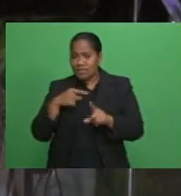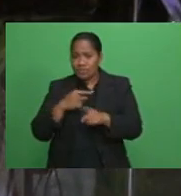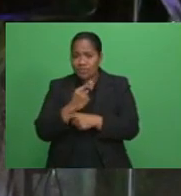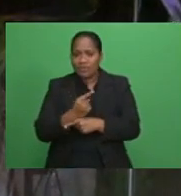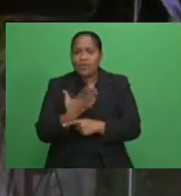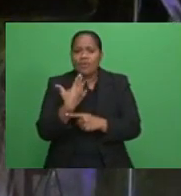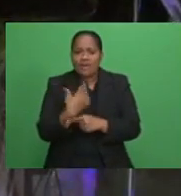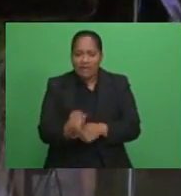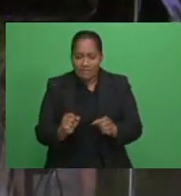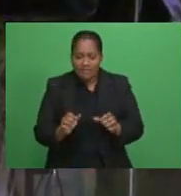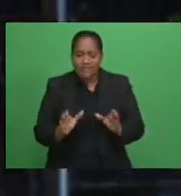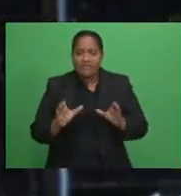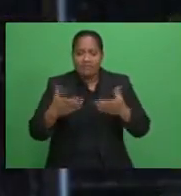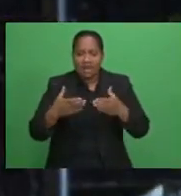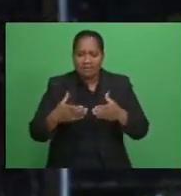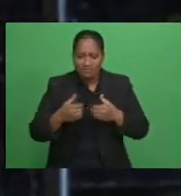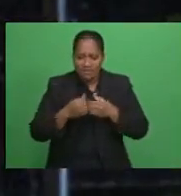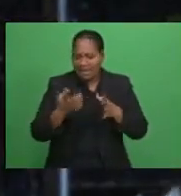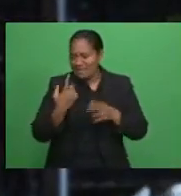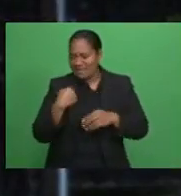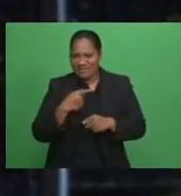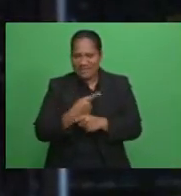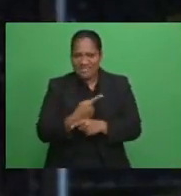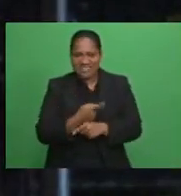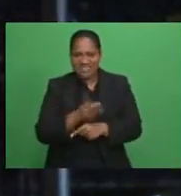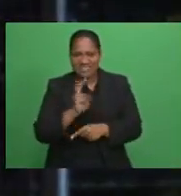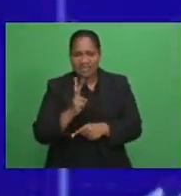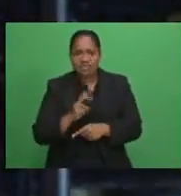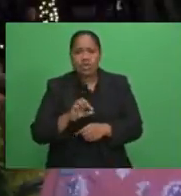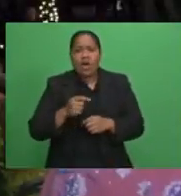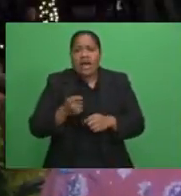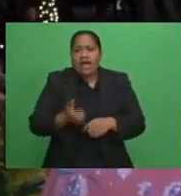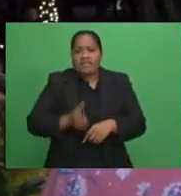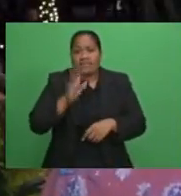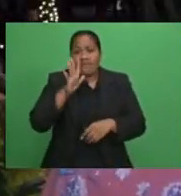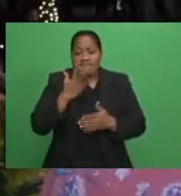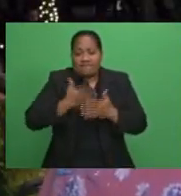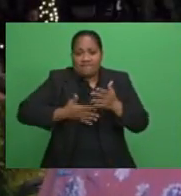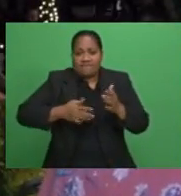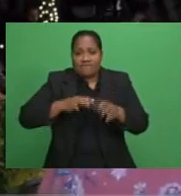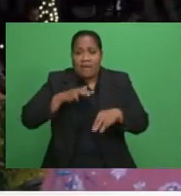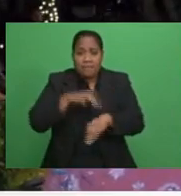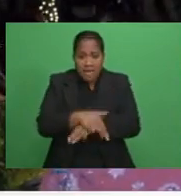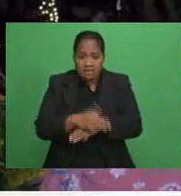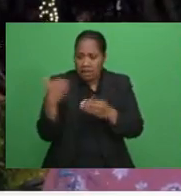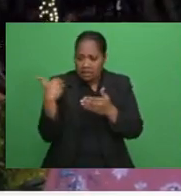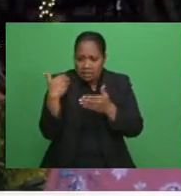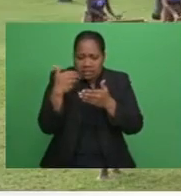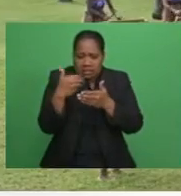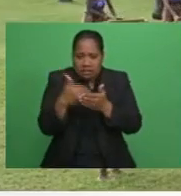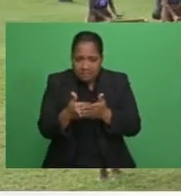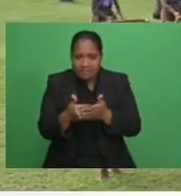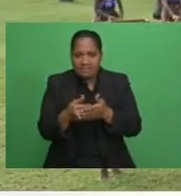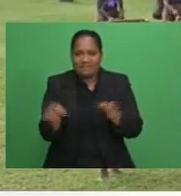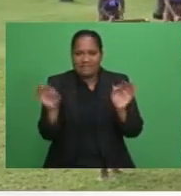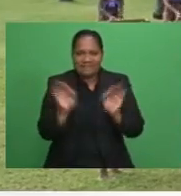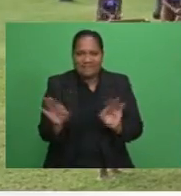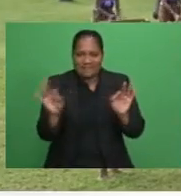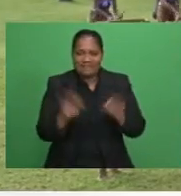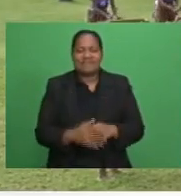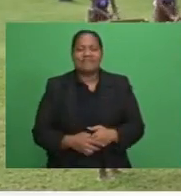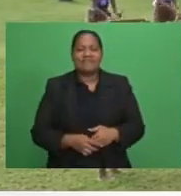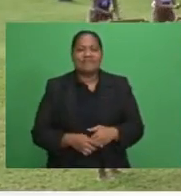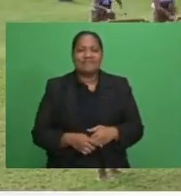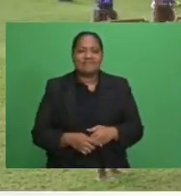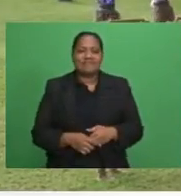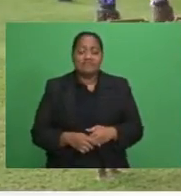for Inside Out after 5.5 months. So that gives a fair idea of how things have been. The next